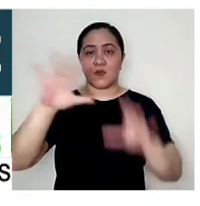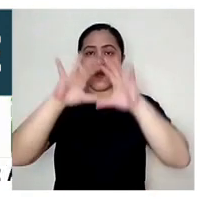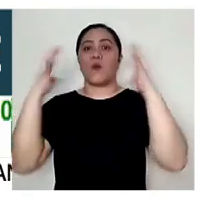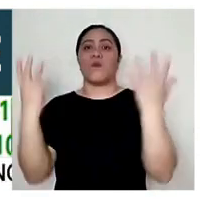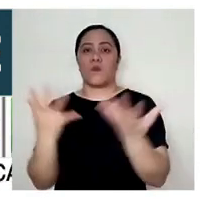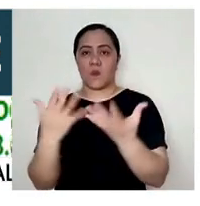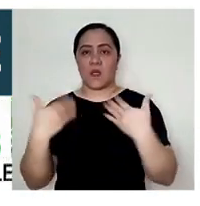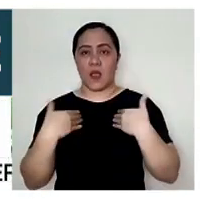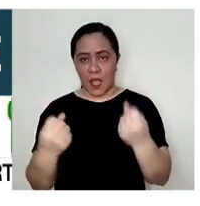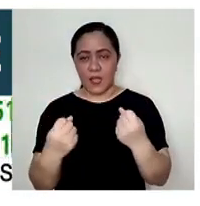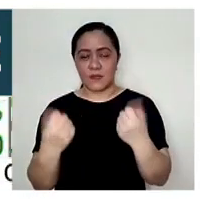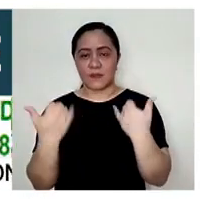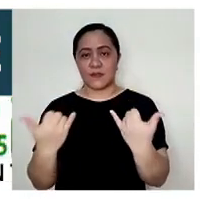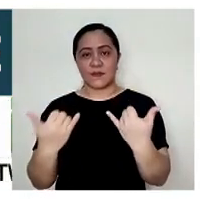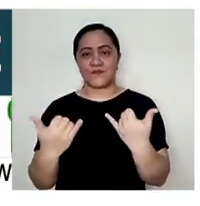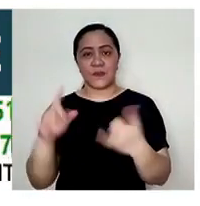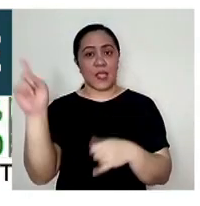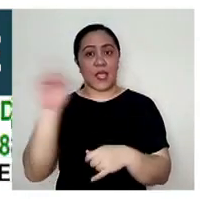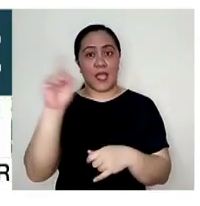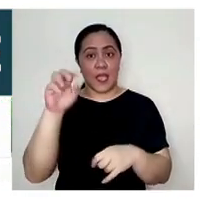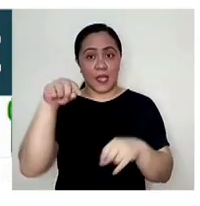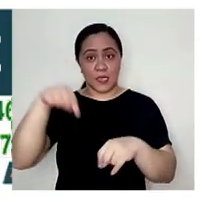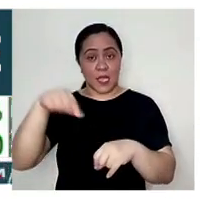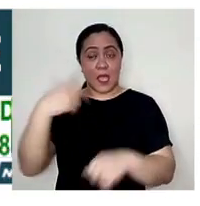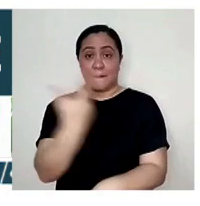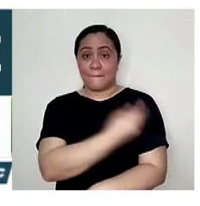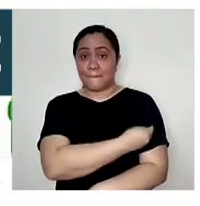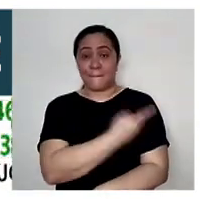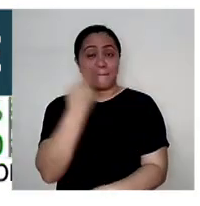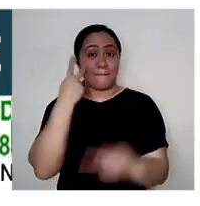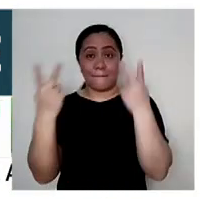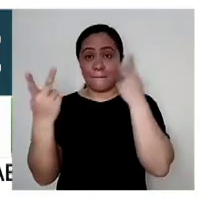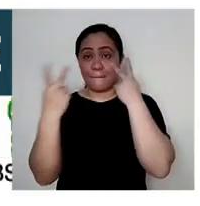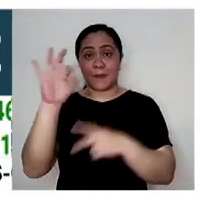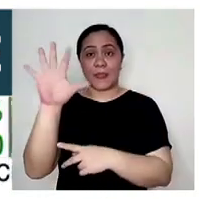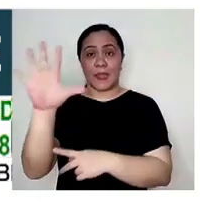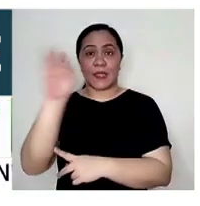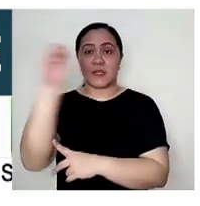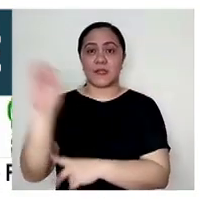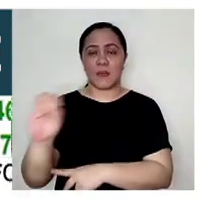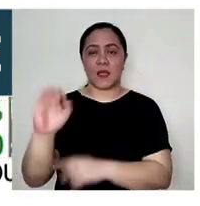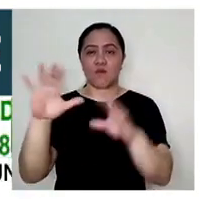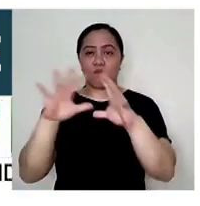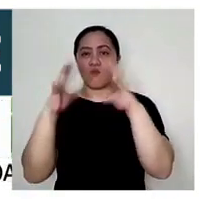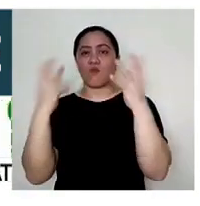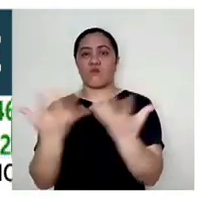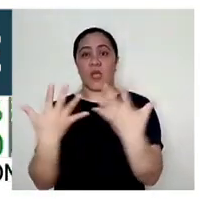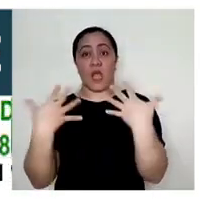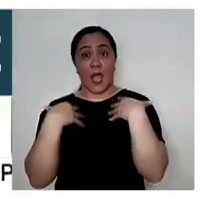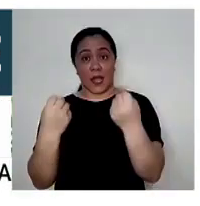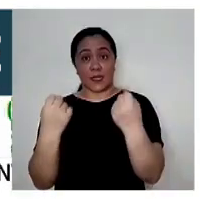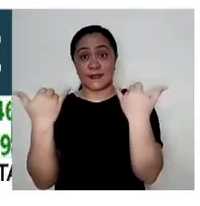you, the vaccines, this is, you can look at this, 95% of global health today